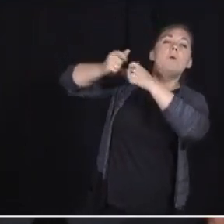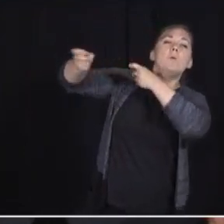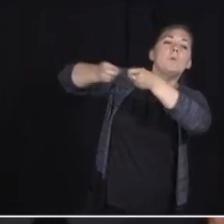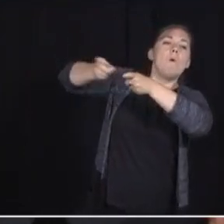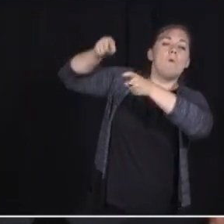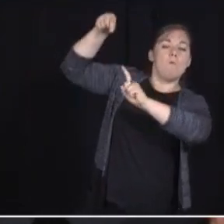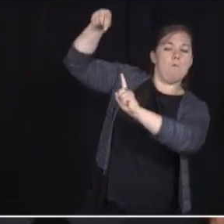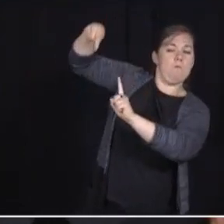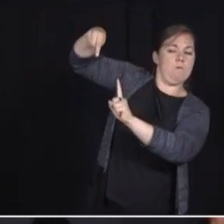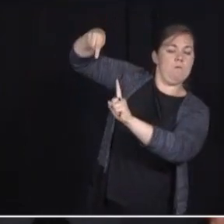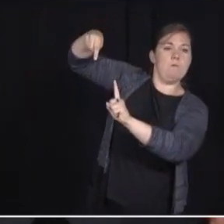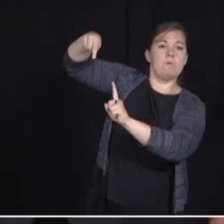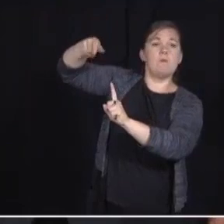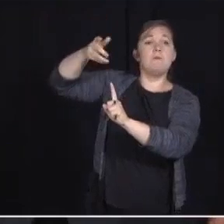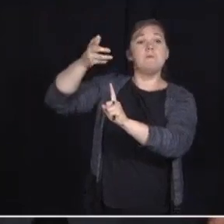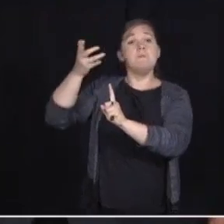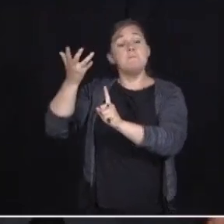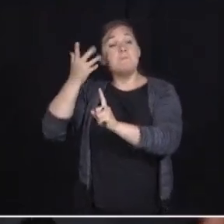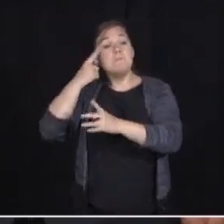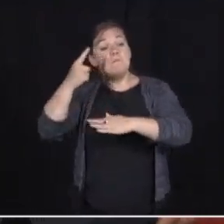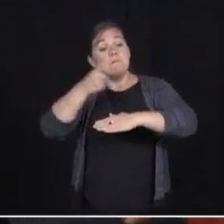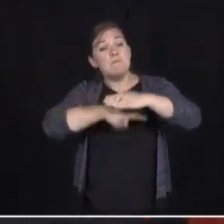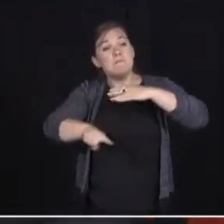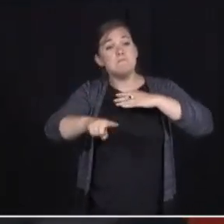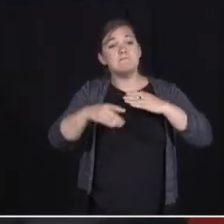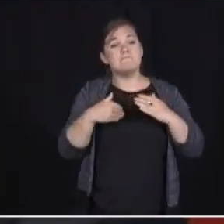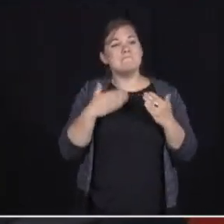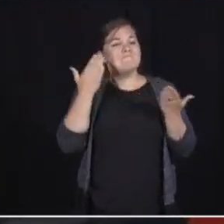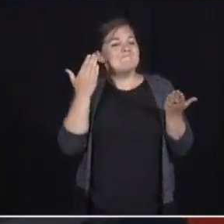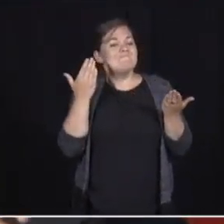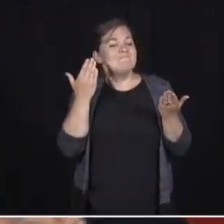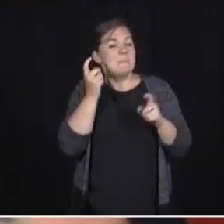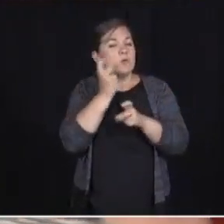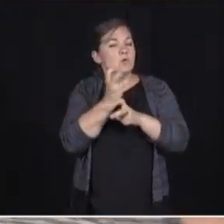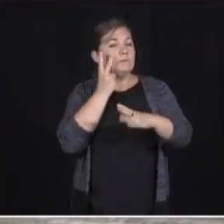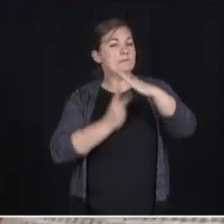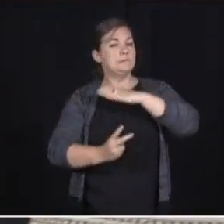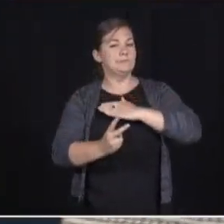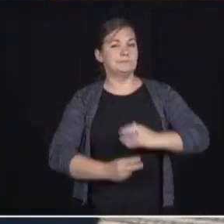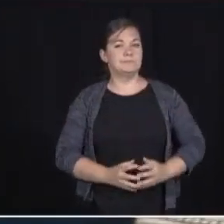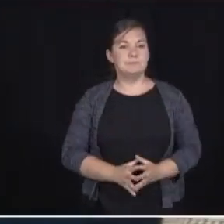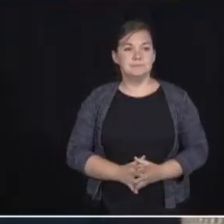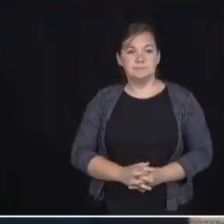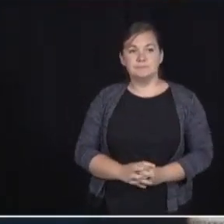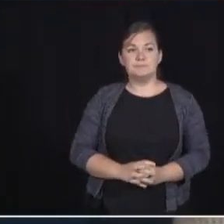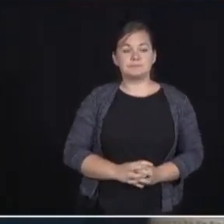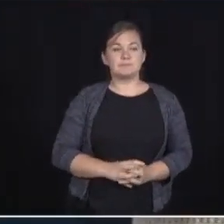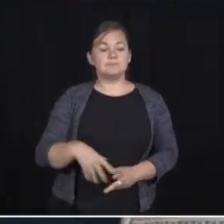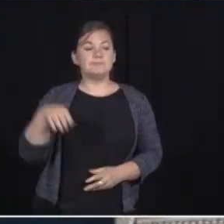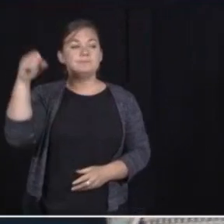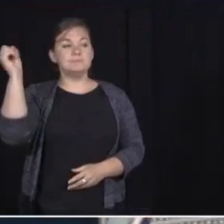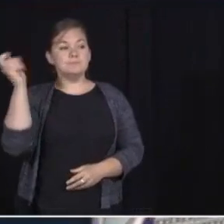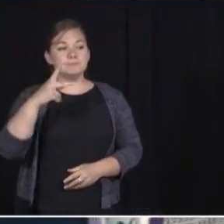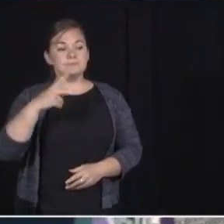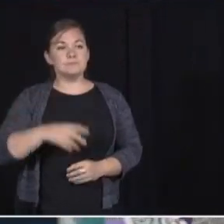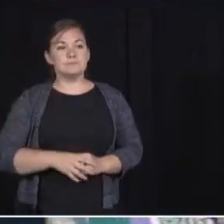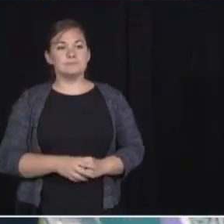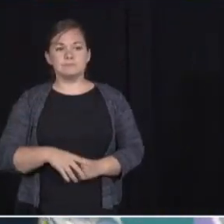say early in the coming week. Follow up? Okay, thank you, Dr. Yaffe. My next question is for the